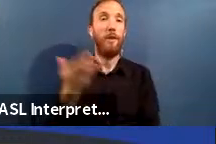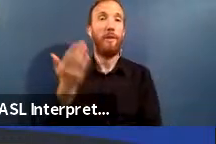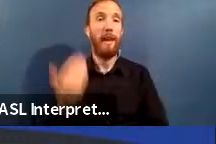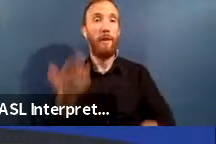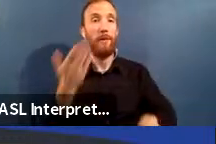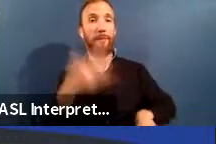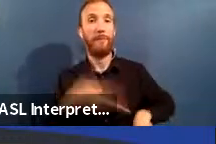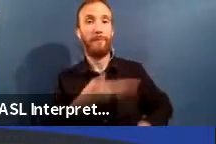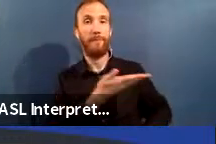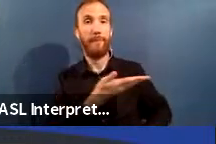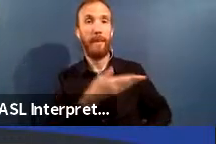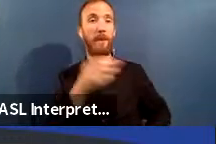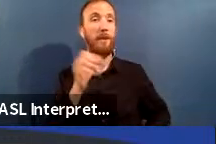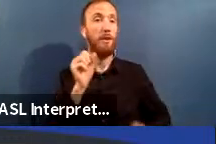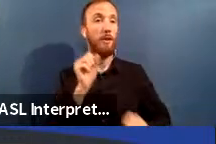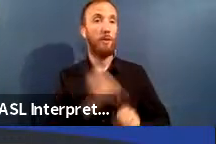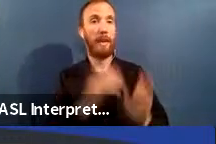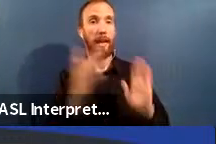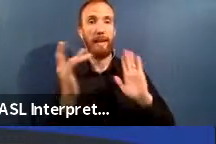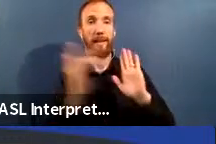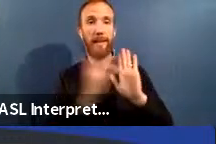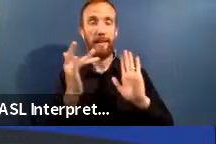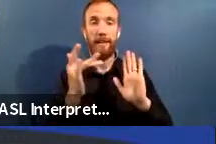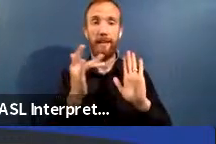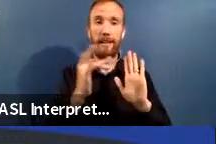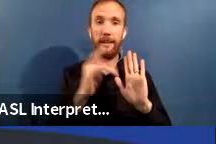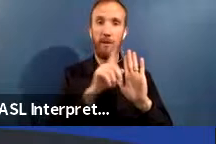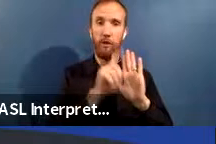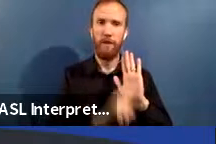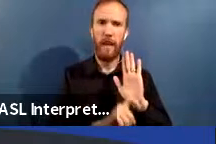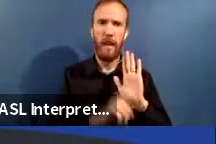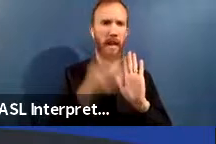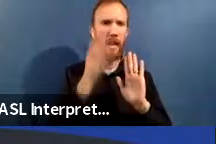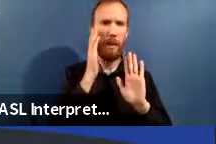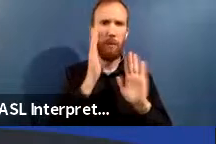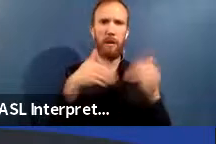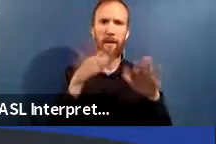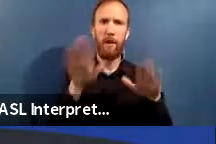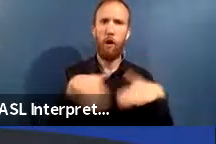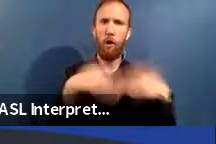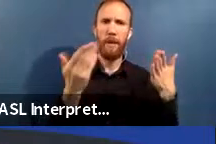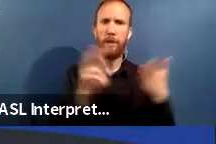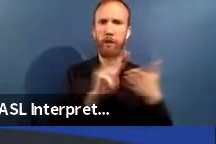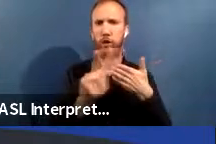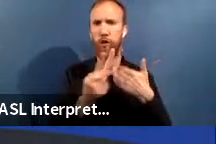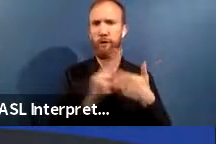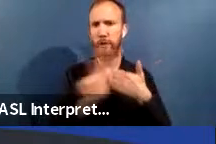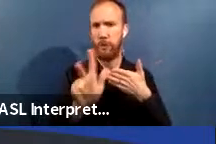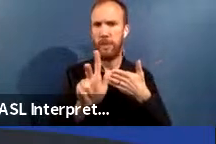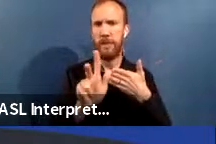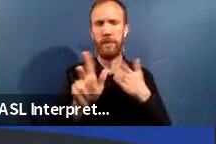You can see the survey. It'll be open for maybe about 3 weeks.